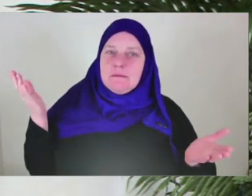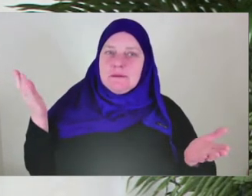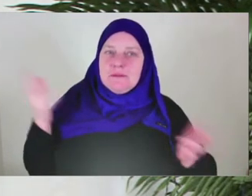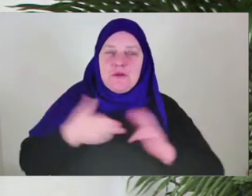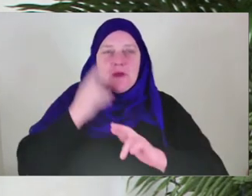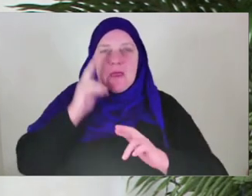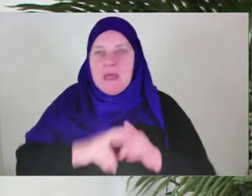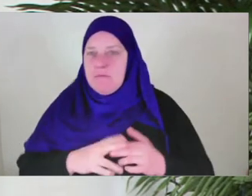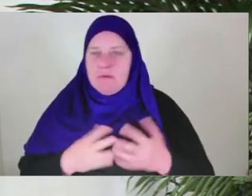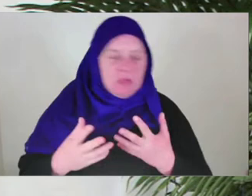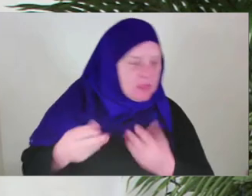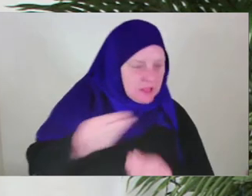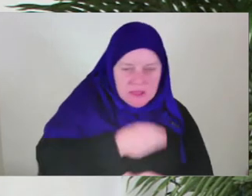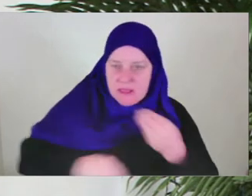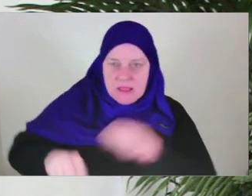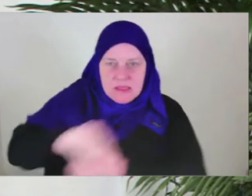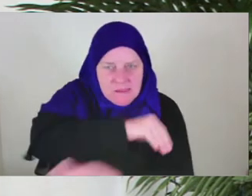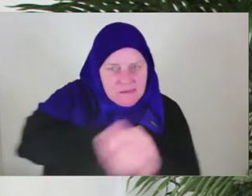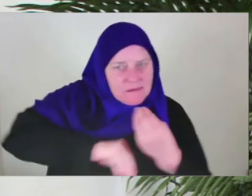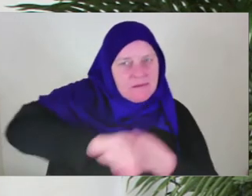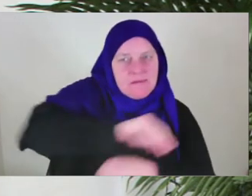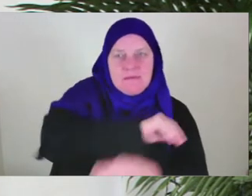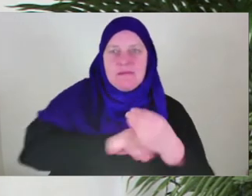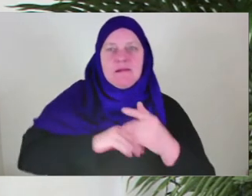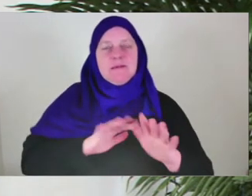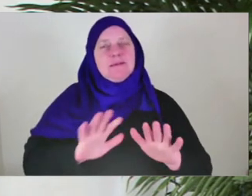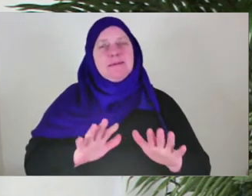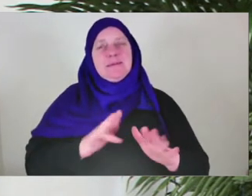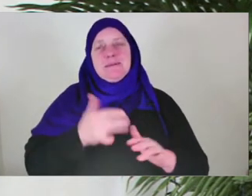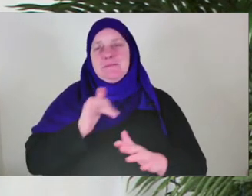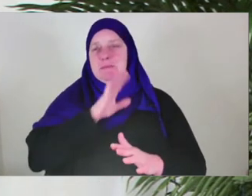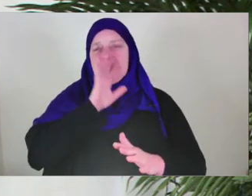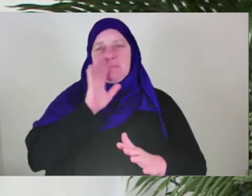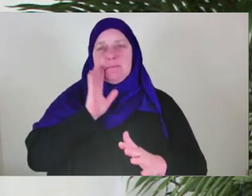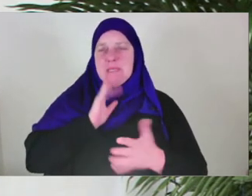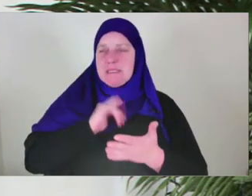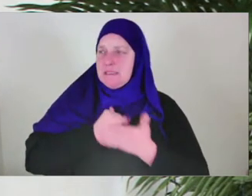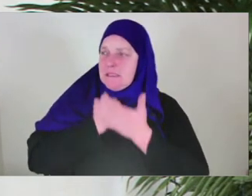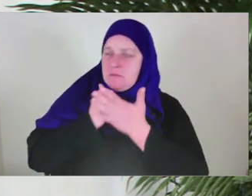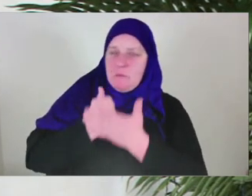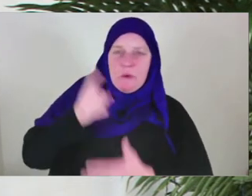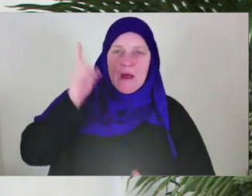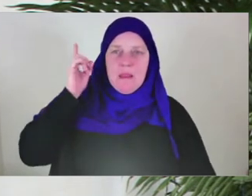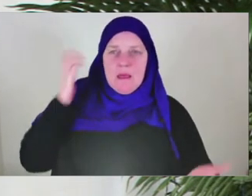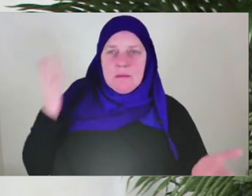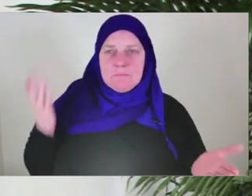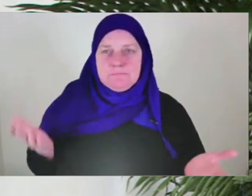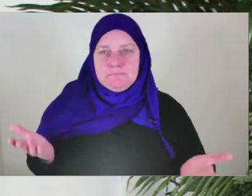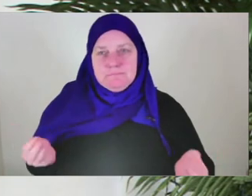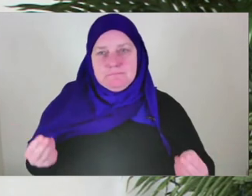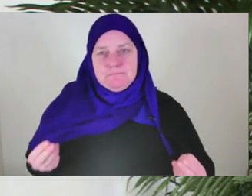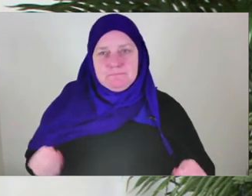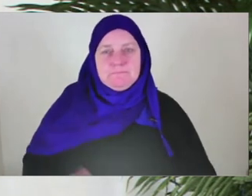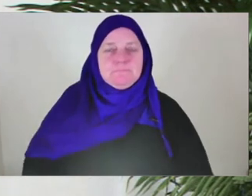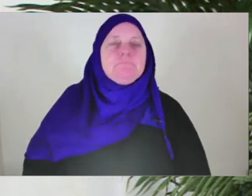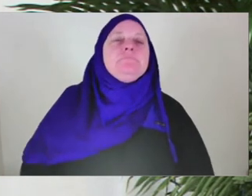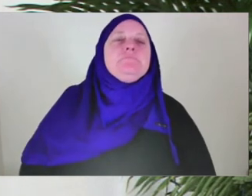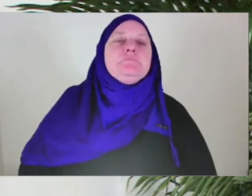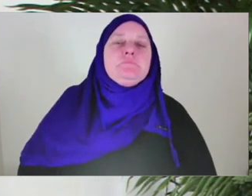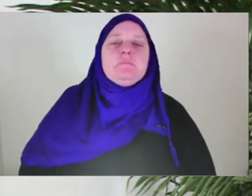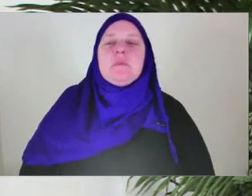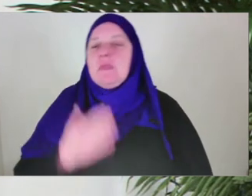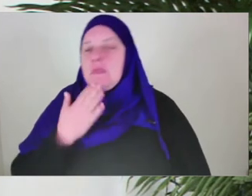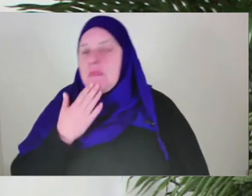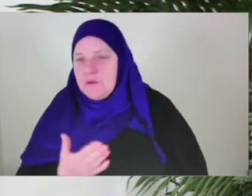he won't give you, but you maybe doing the wrong thing. Sheikh Mansour and Sheikh Mohammed, thank you very